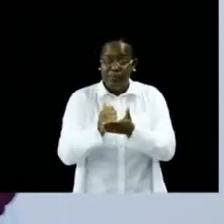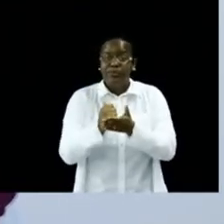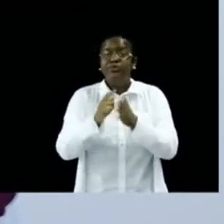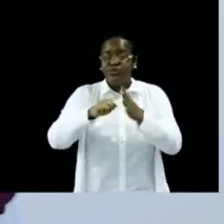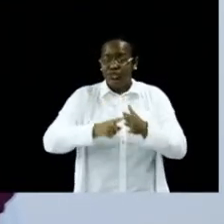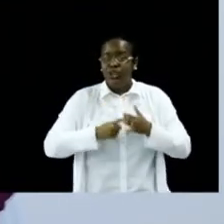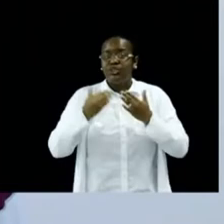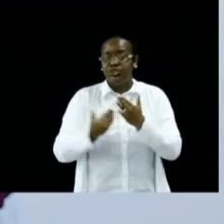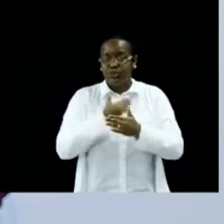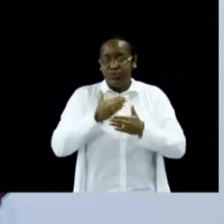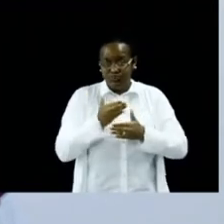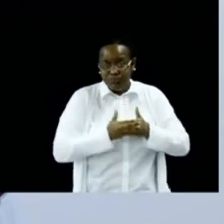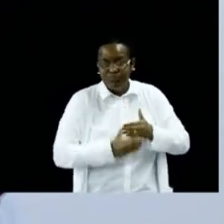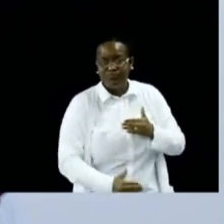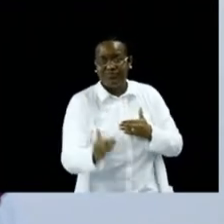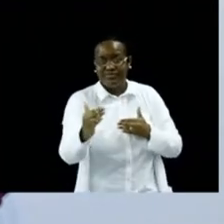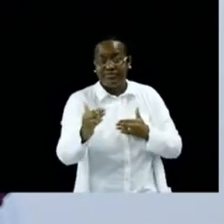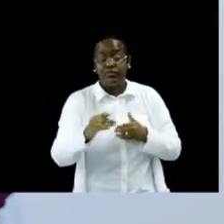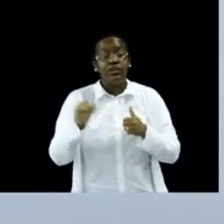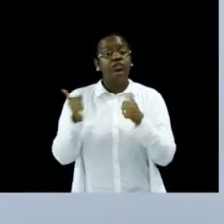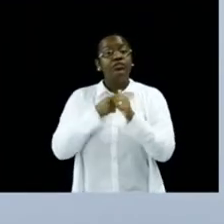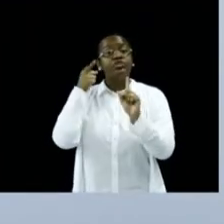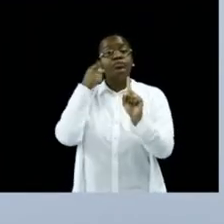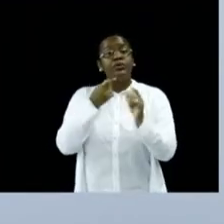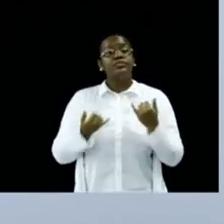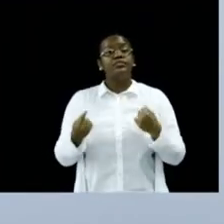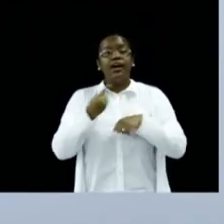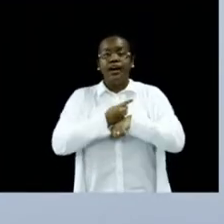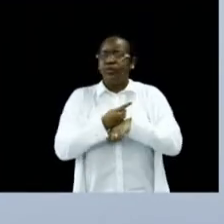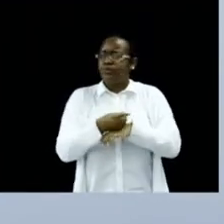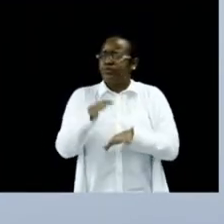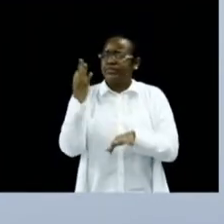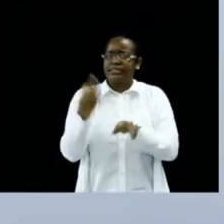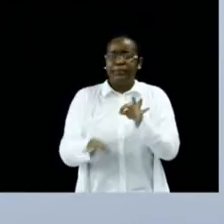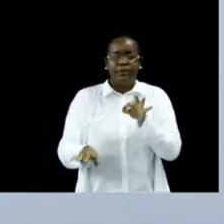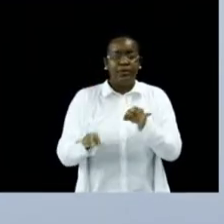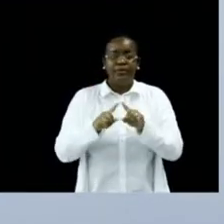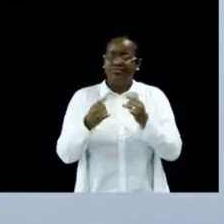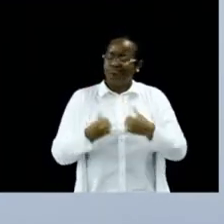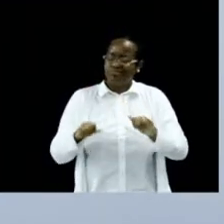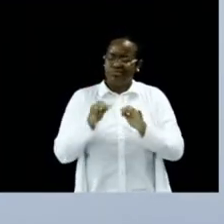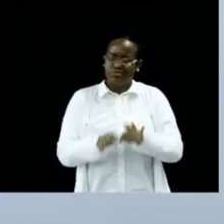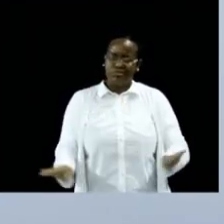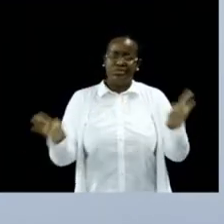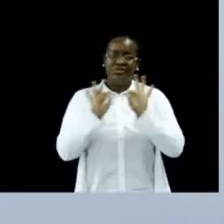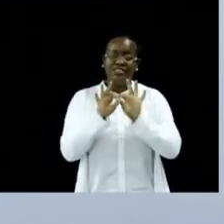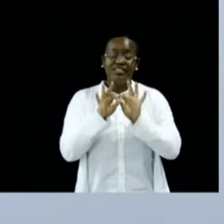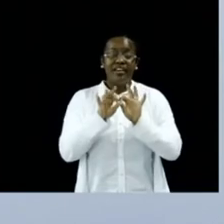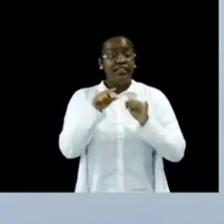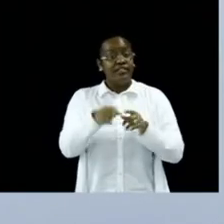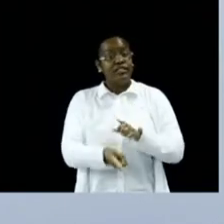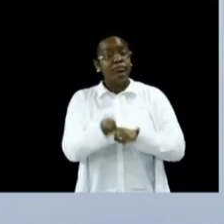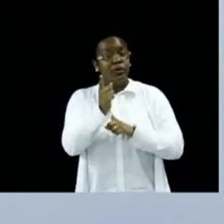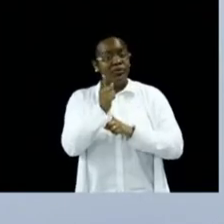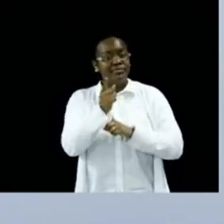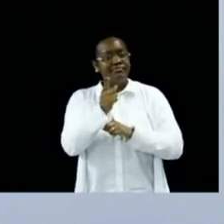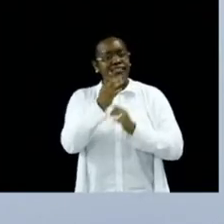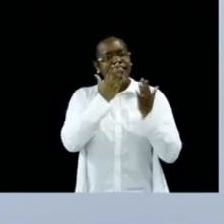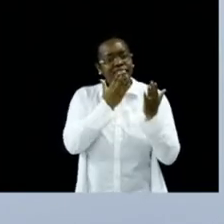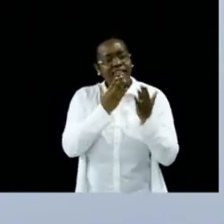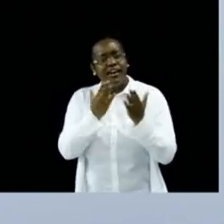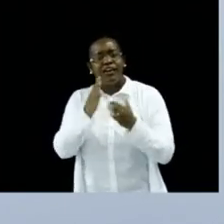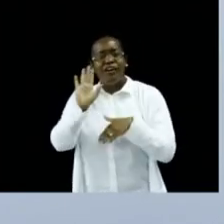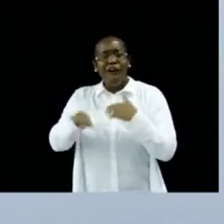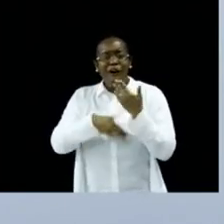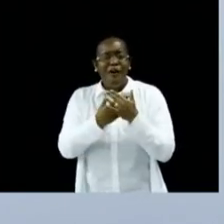next chapter. My first point for the day is so simple, yet so important. Please take this moment to say thank you